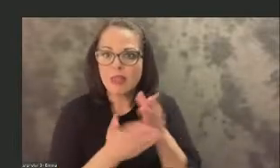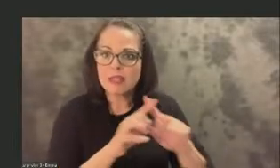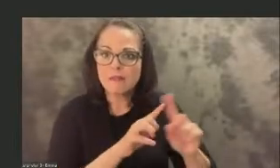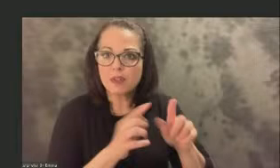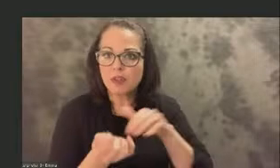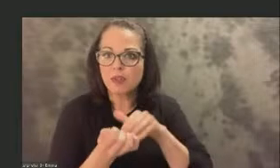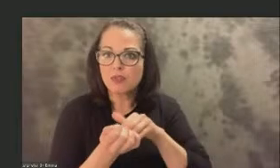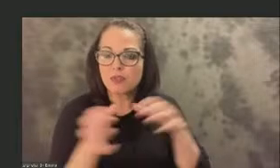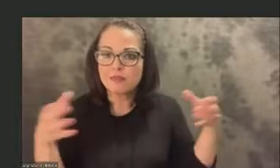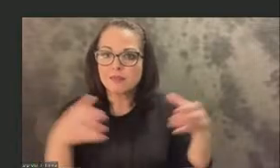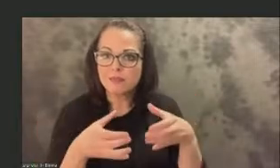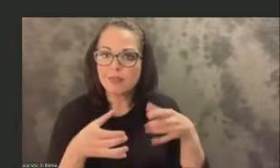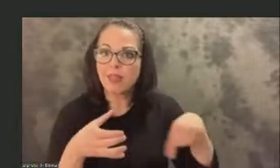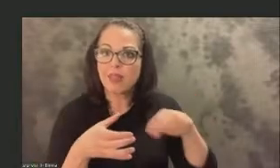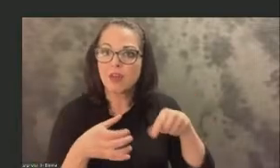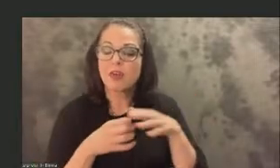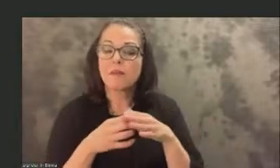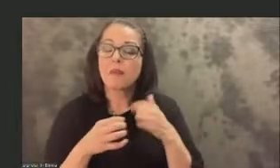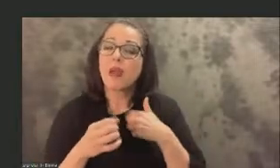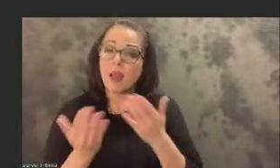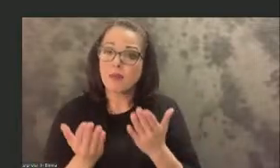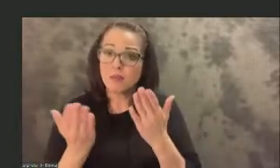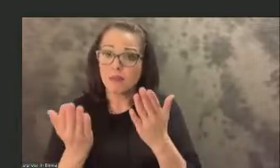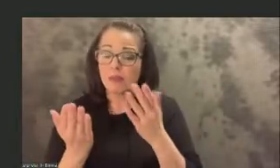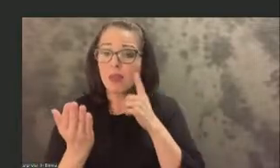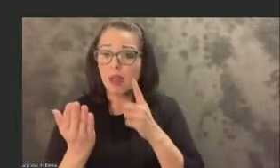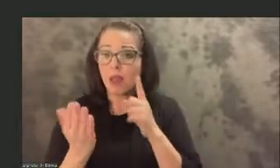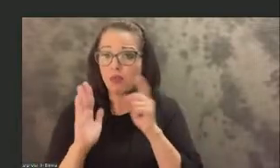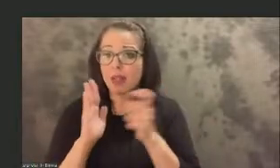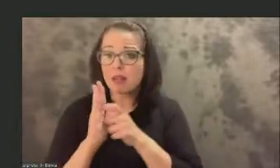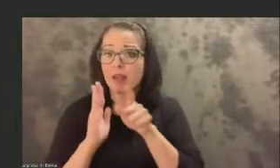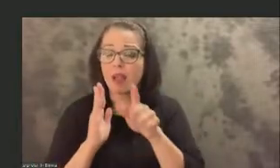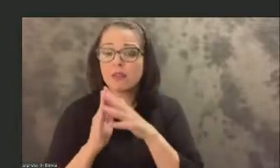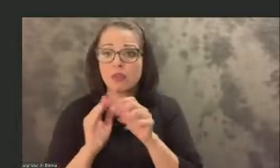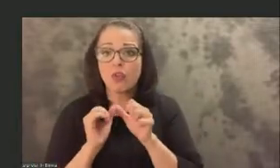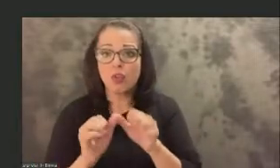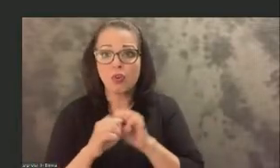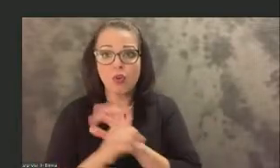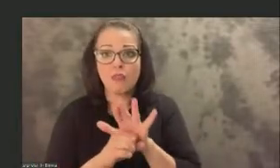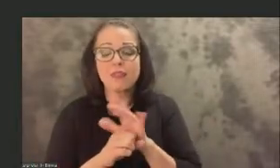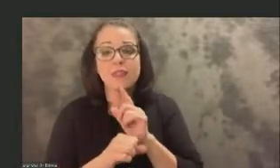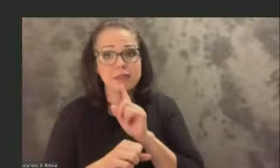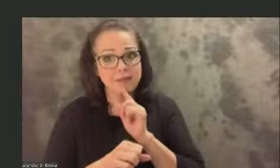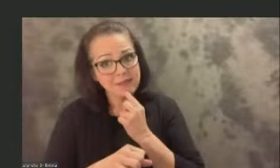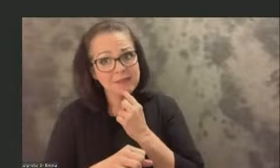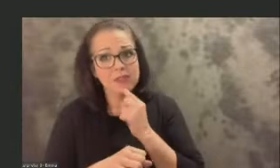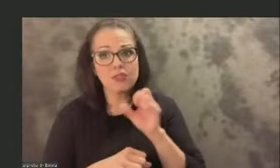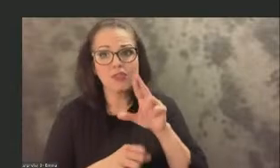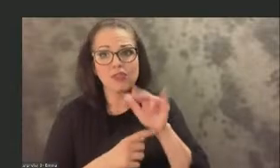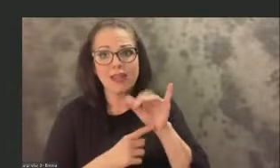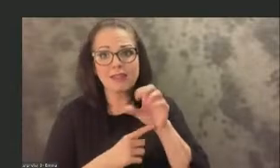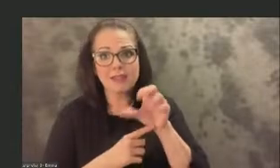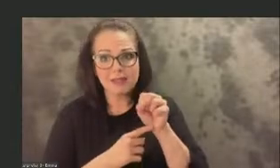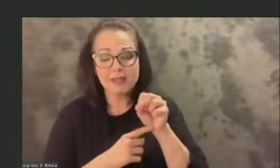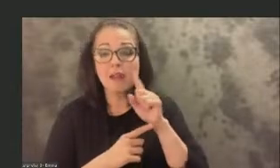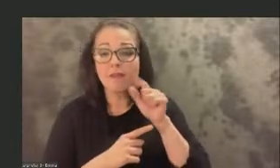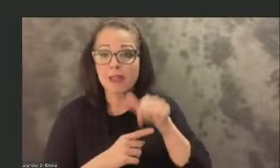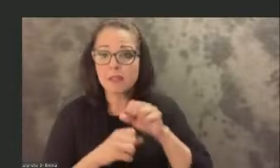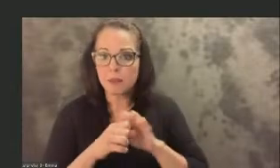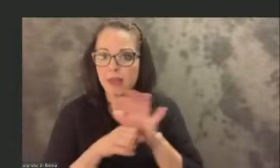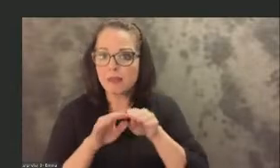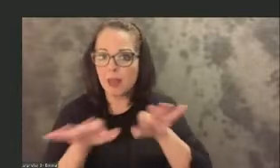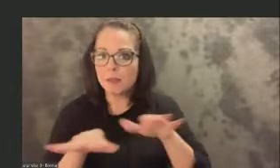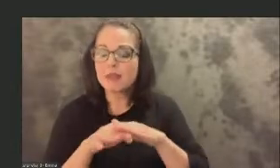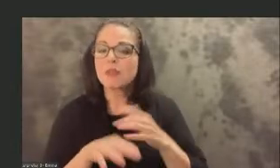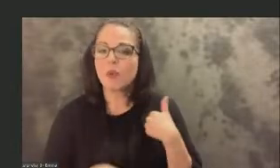I'm urging you to recognize long COVID as a crisis of the pandemic. Of course, AAPM&R recognizes